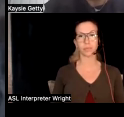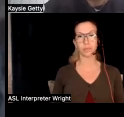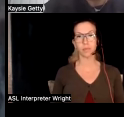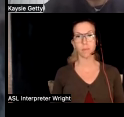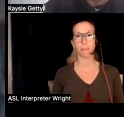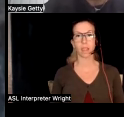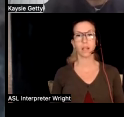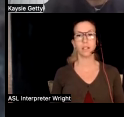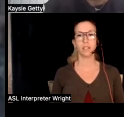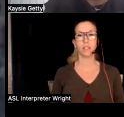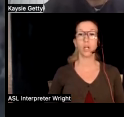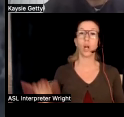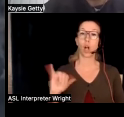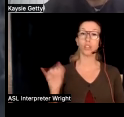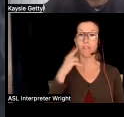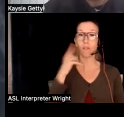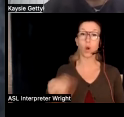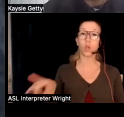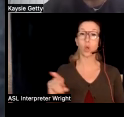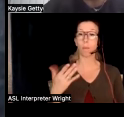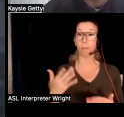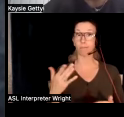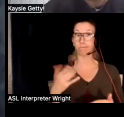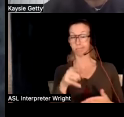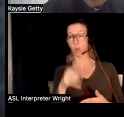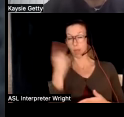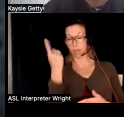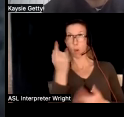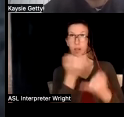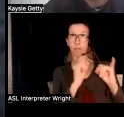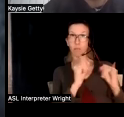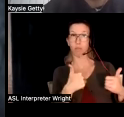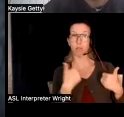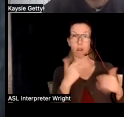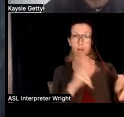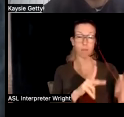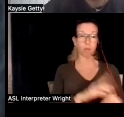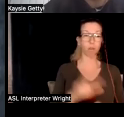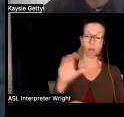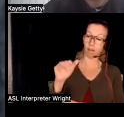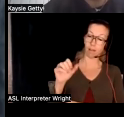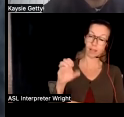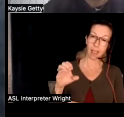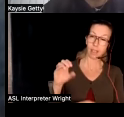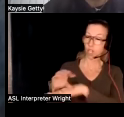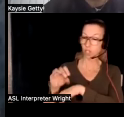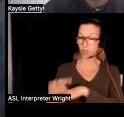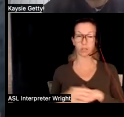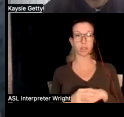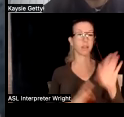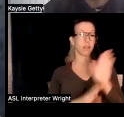may be a significant number on the phone, who are thinking about individual young people and case consultation and developing a plan